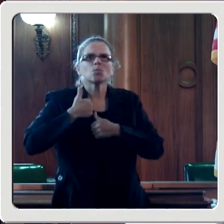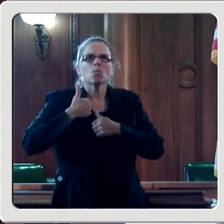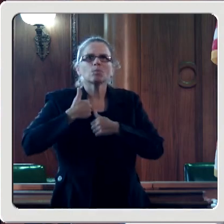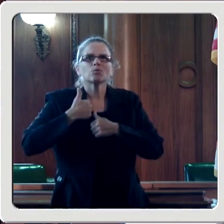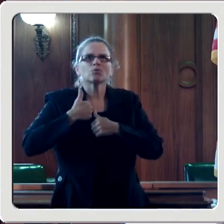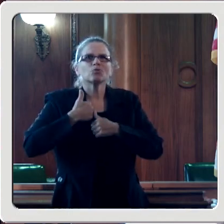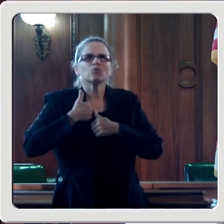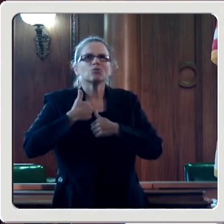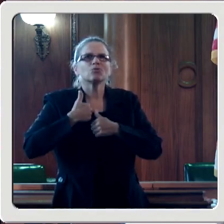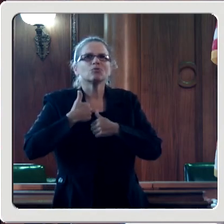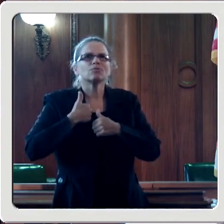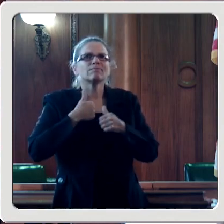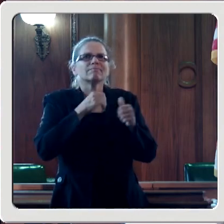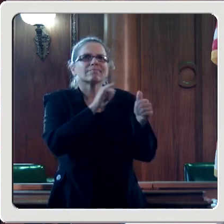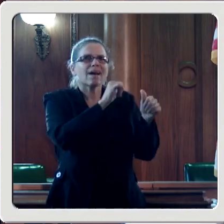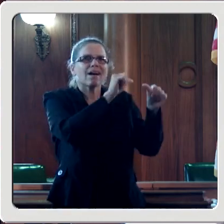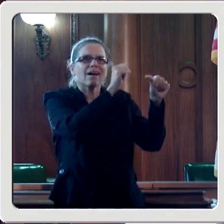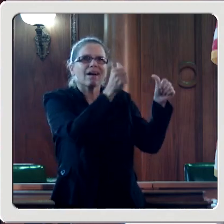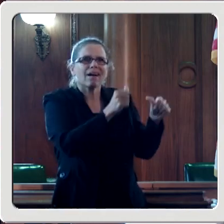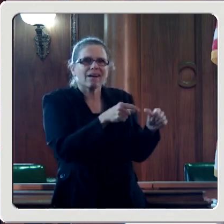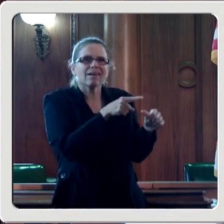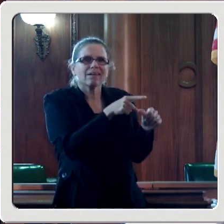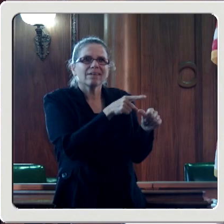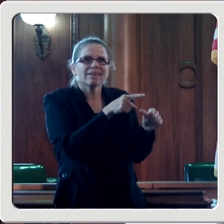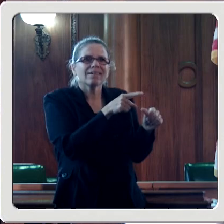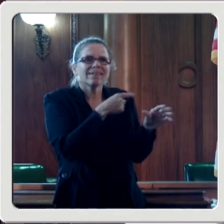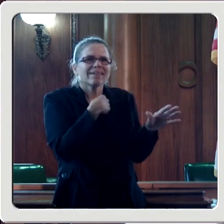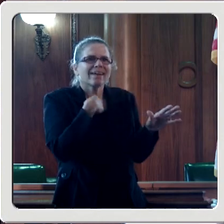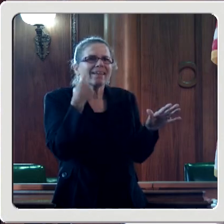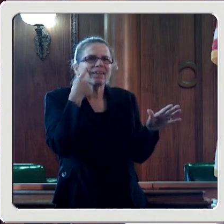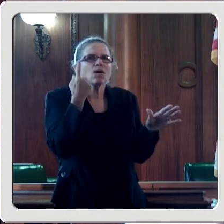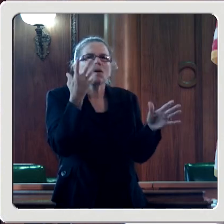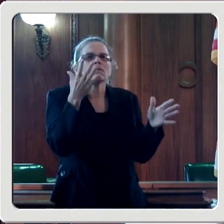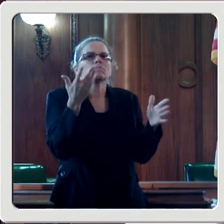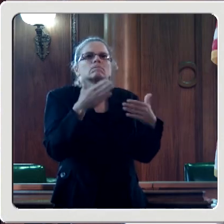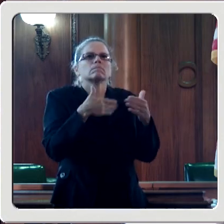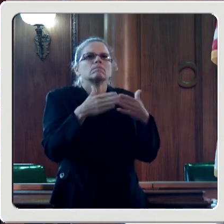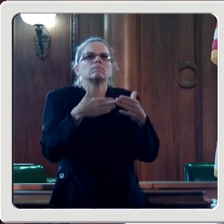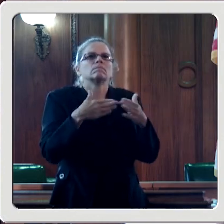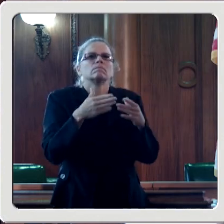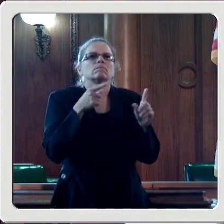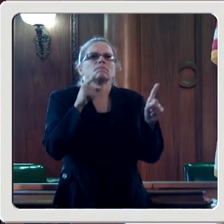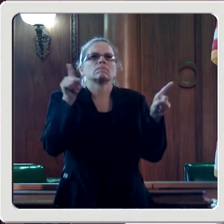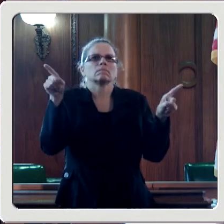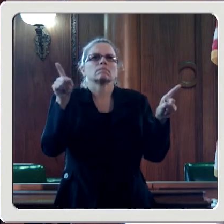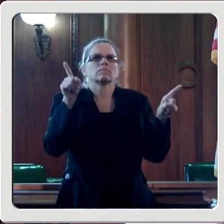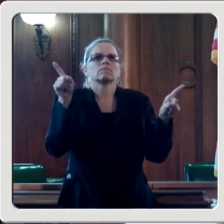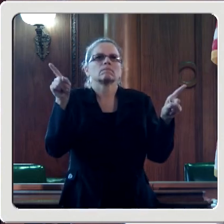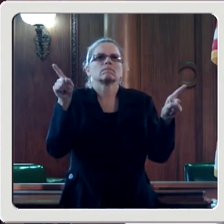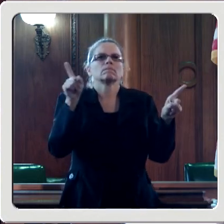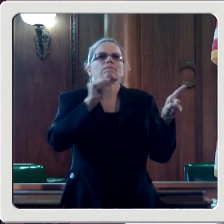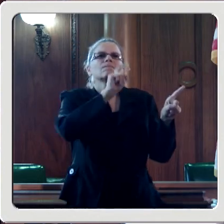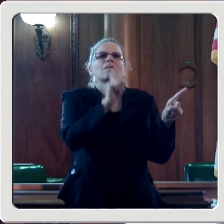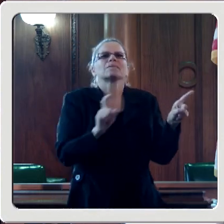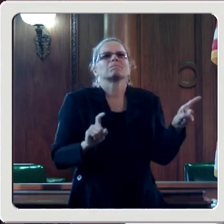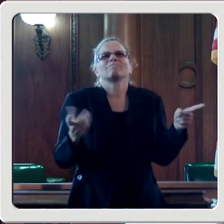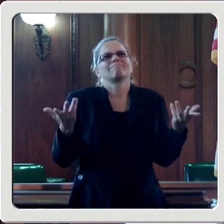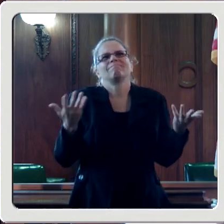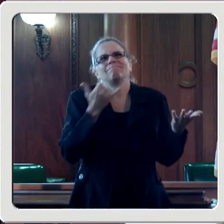done. And here, these things happening anytime are bad and